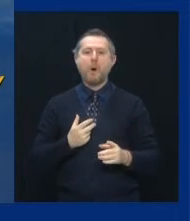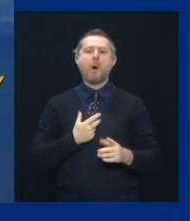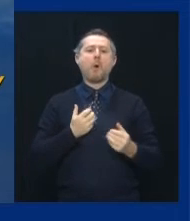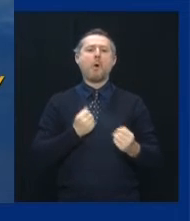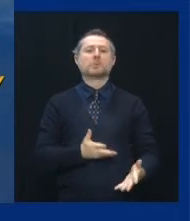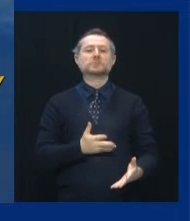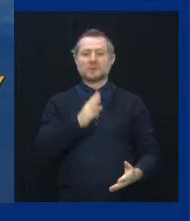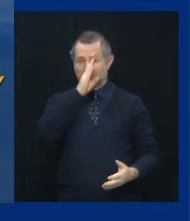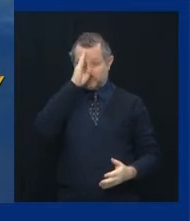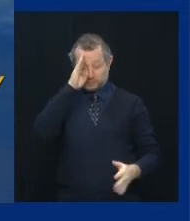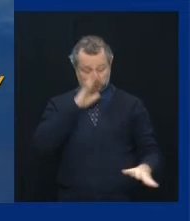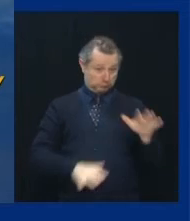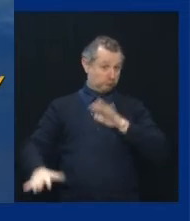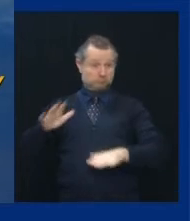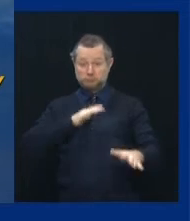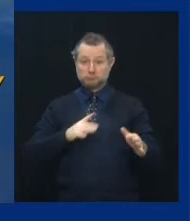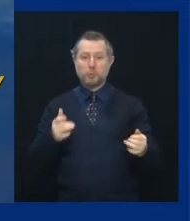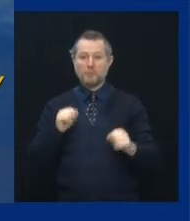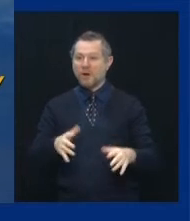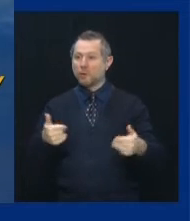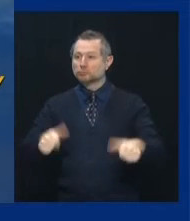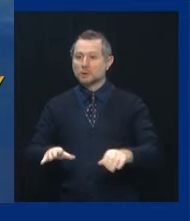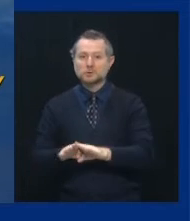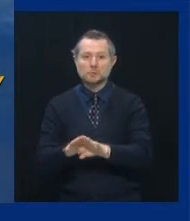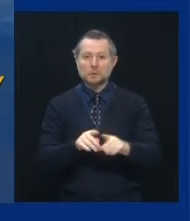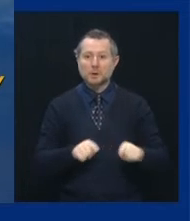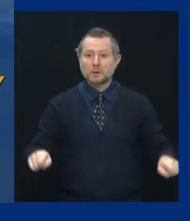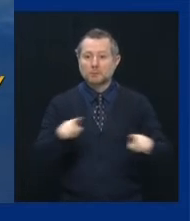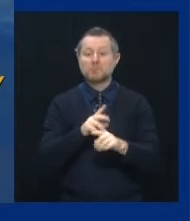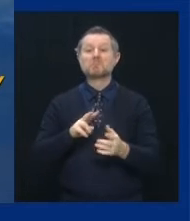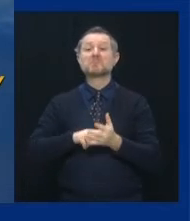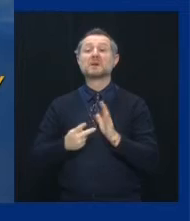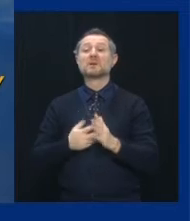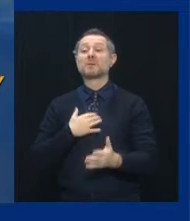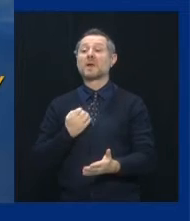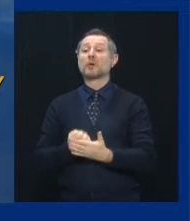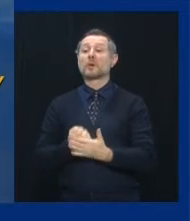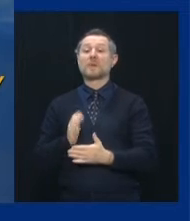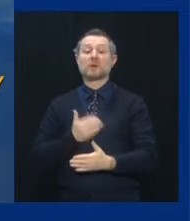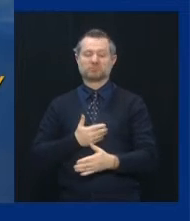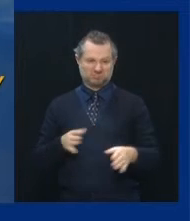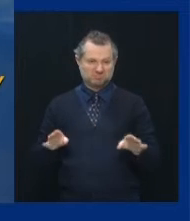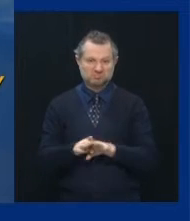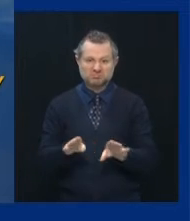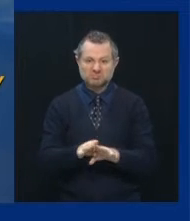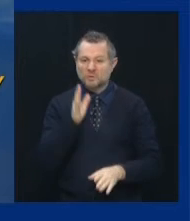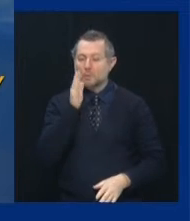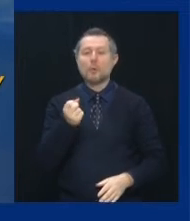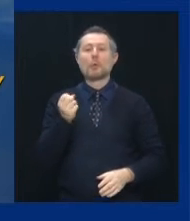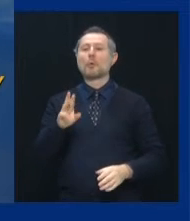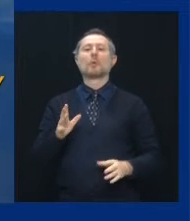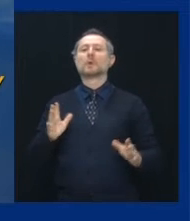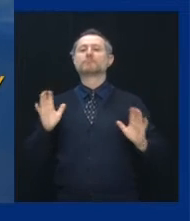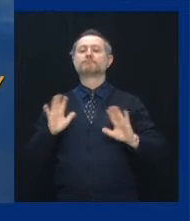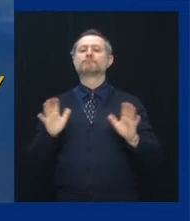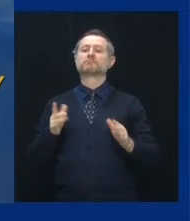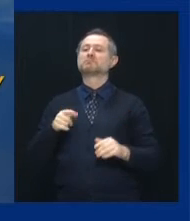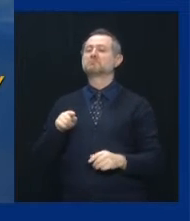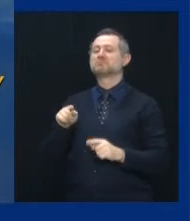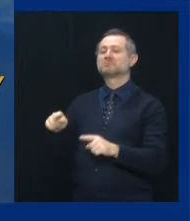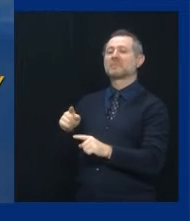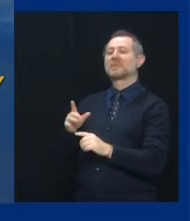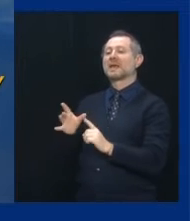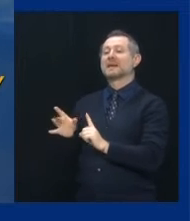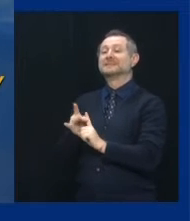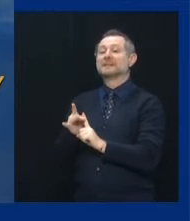hospitals, and then we close down the economy? Or can we slow the infection rate until the vaccinations